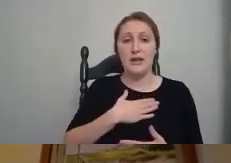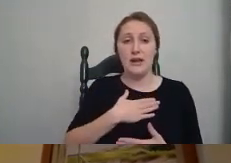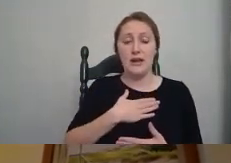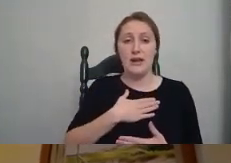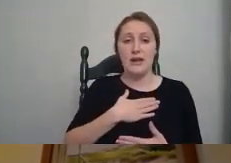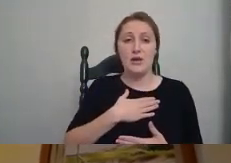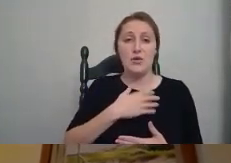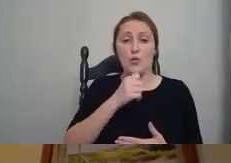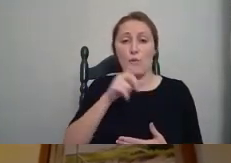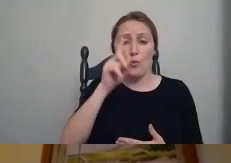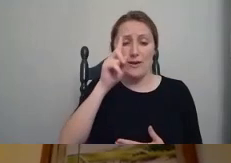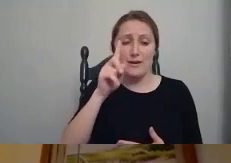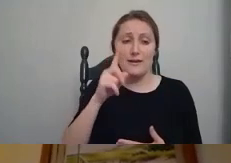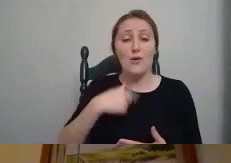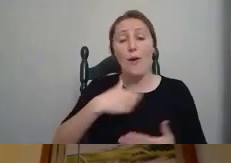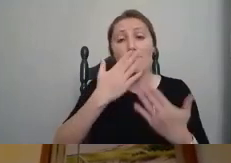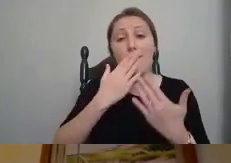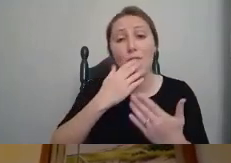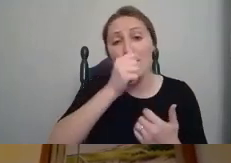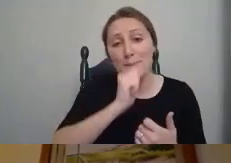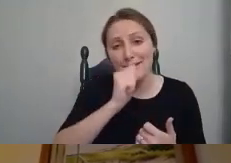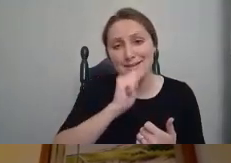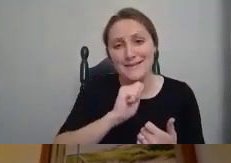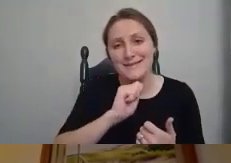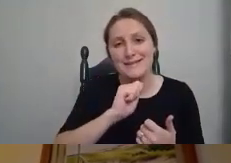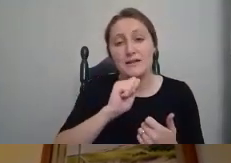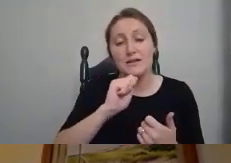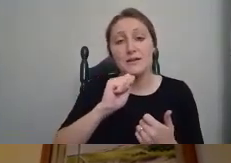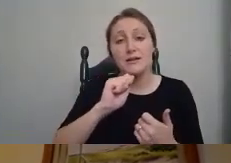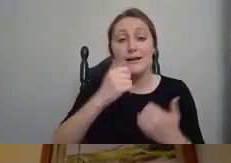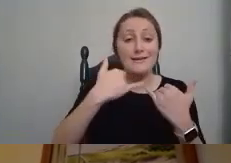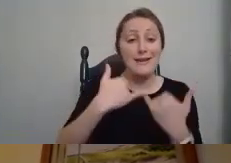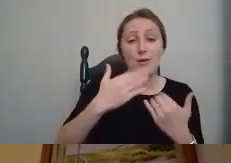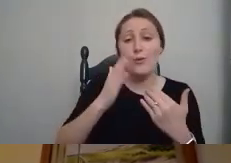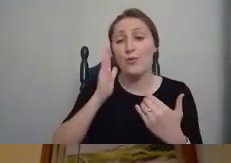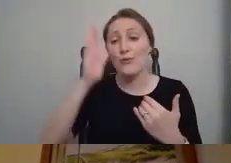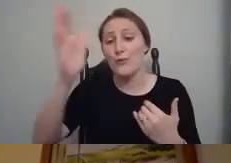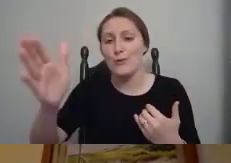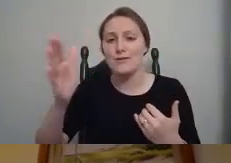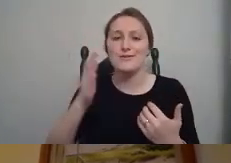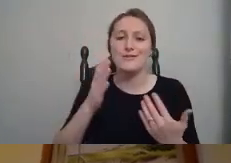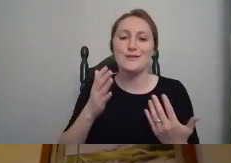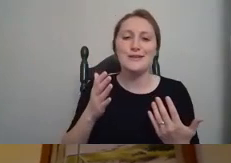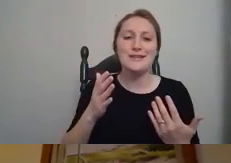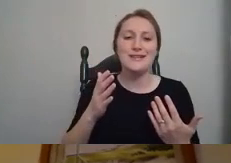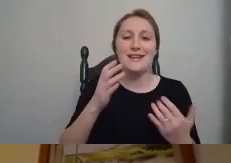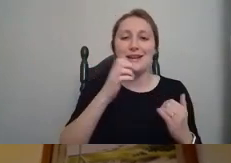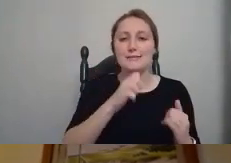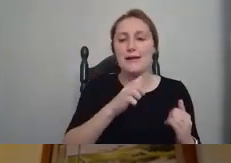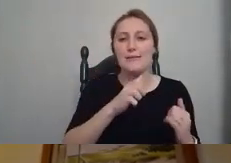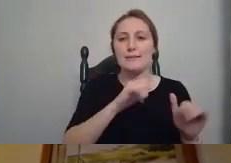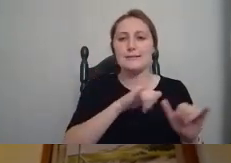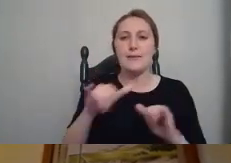think that me thanking you for your patience now or in the future is the same as saying don't